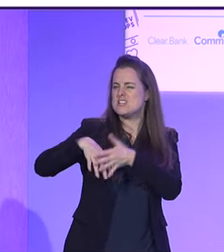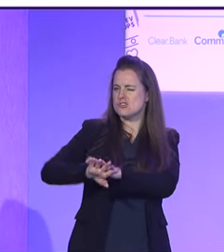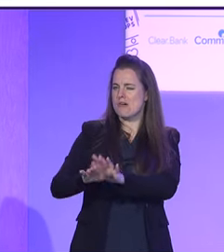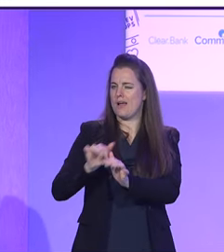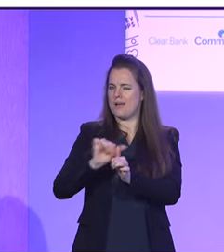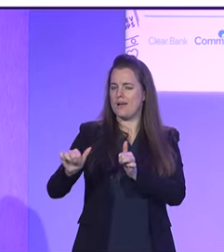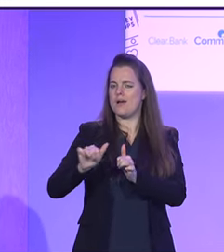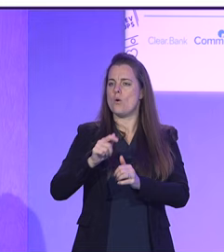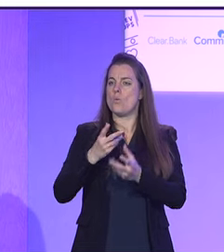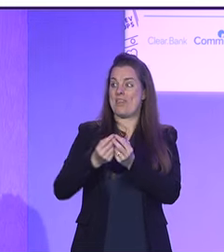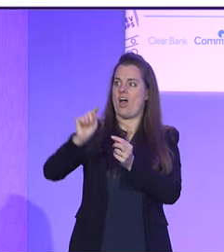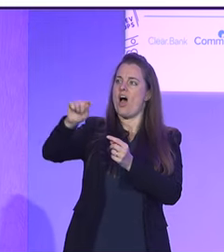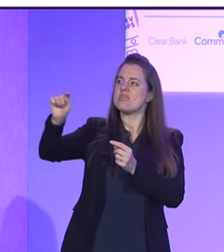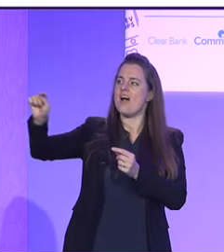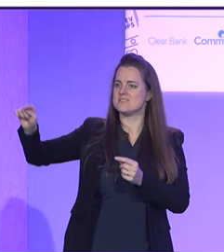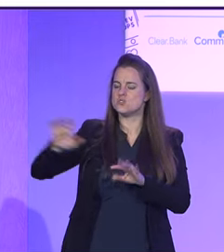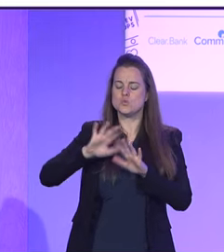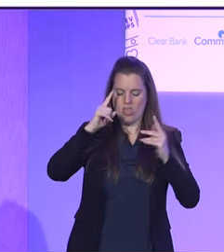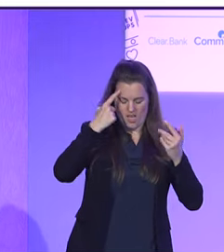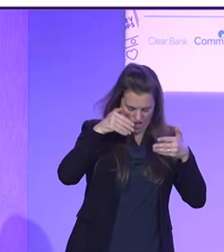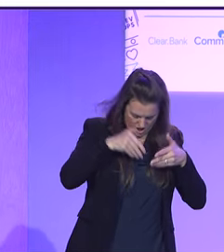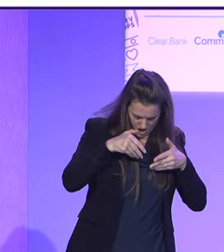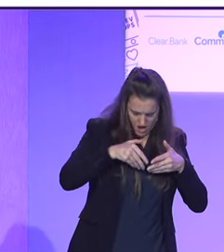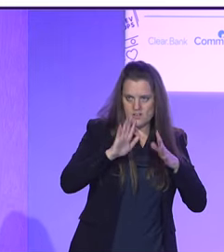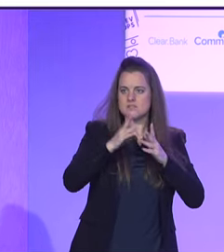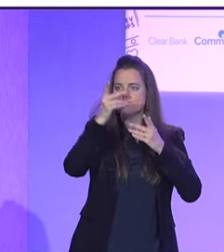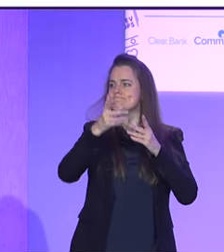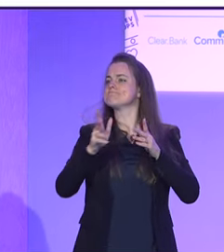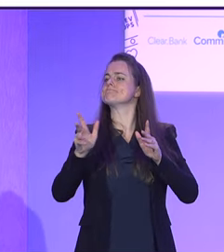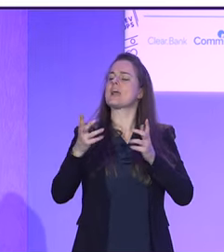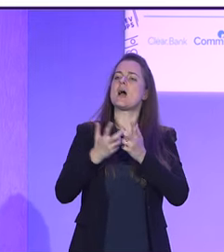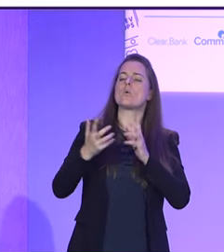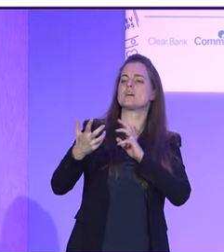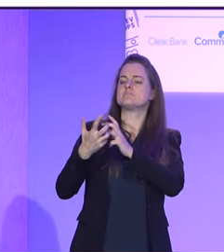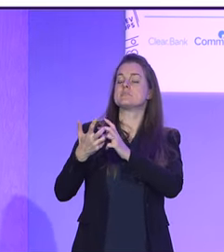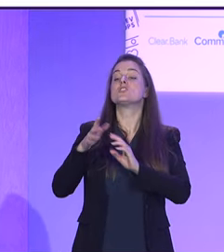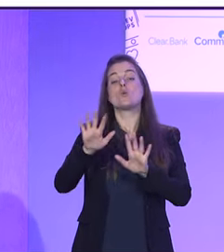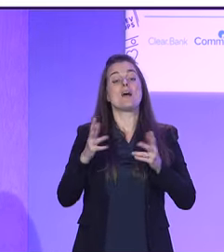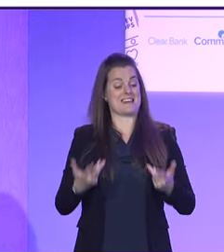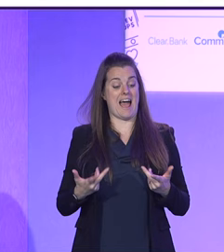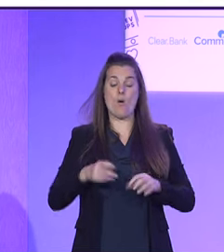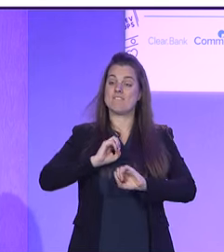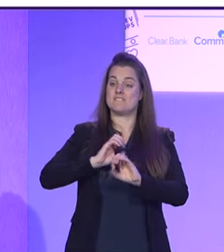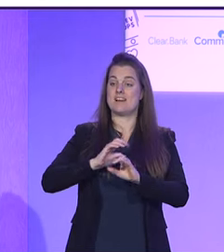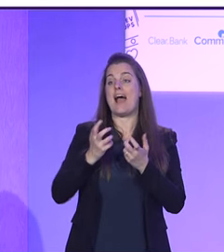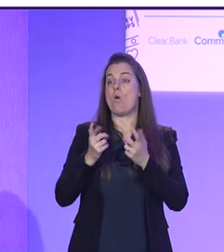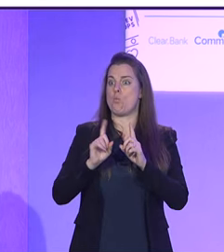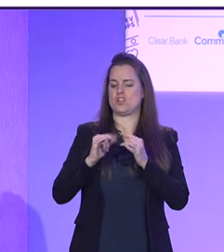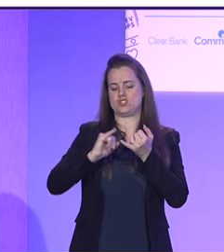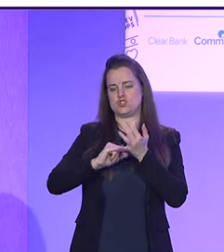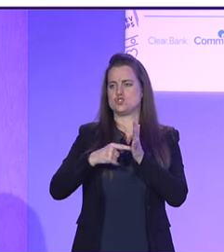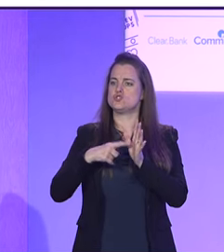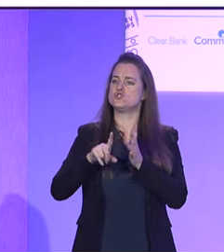Utilize buffers and delays in systems. So now you understand what stocks are. You can look at stocks, and if you see, like, extreme states of